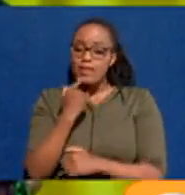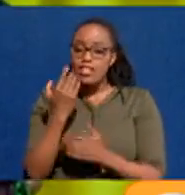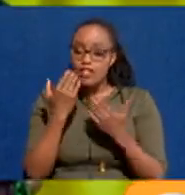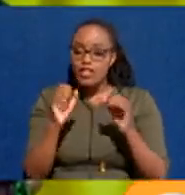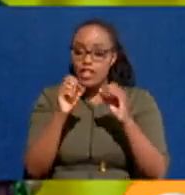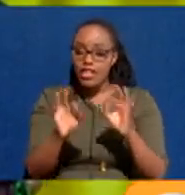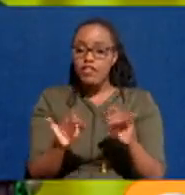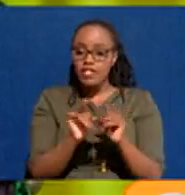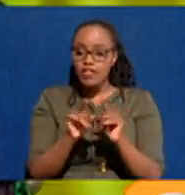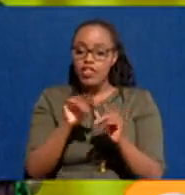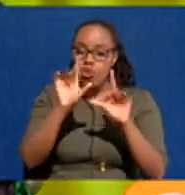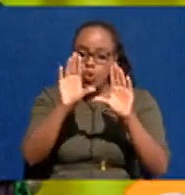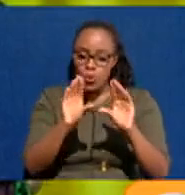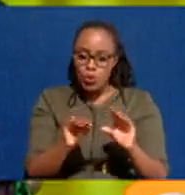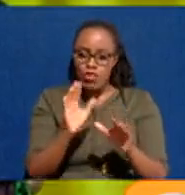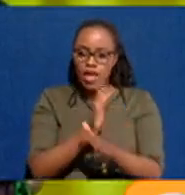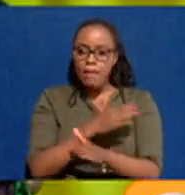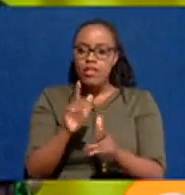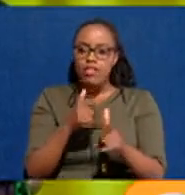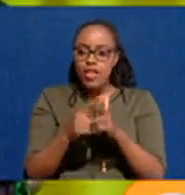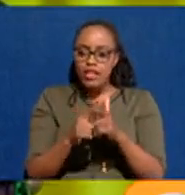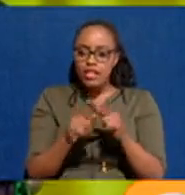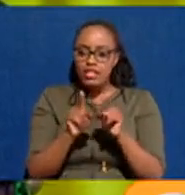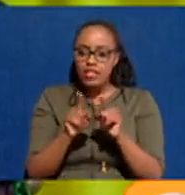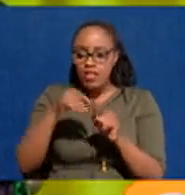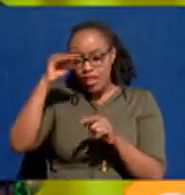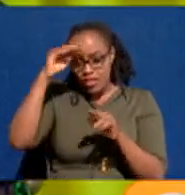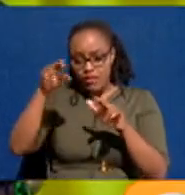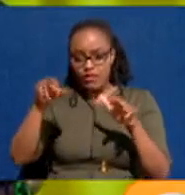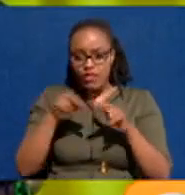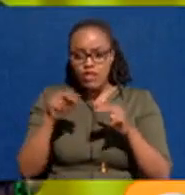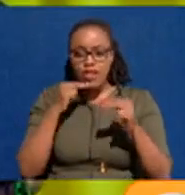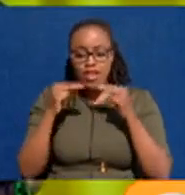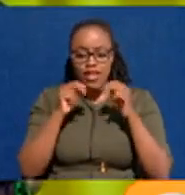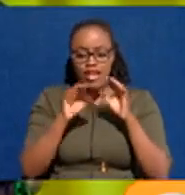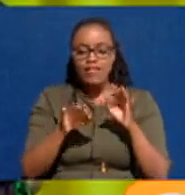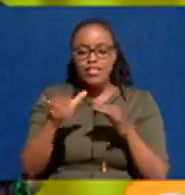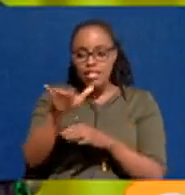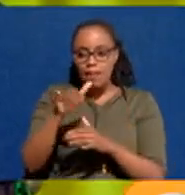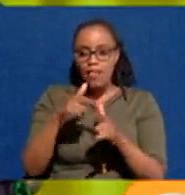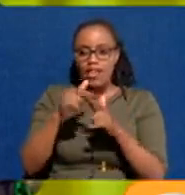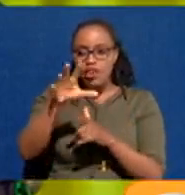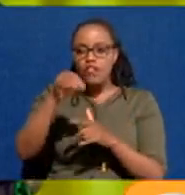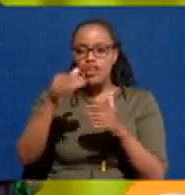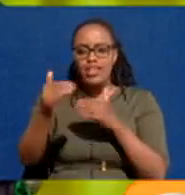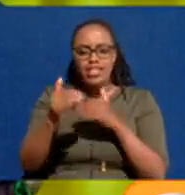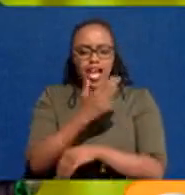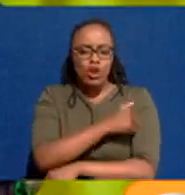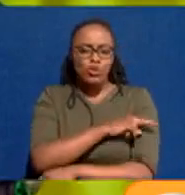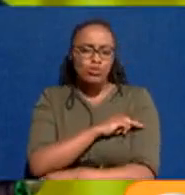if you turn down the music, you turn it into a bar and restaurant license, kama iko kwa estate, kuna ingine unapata karibu na